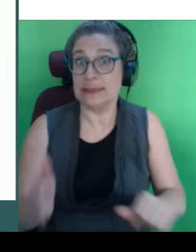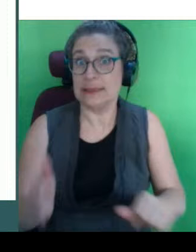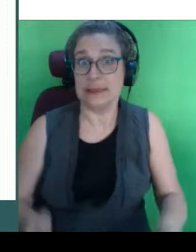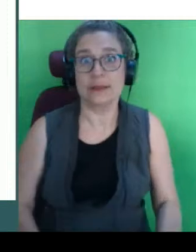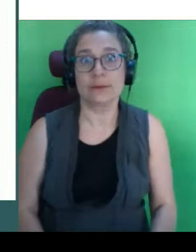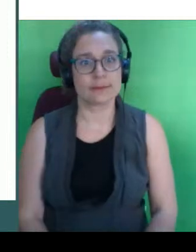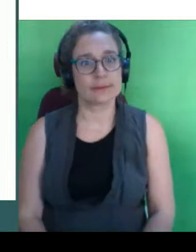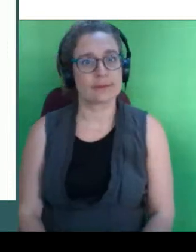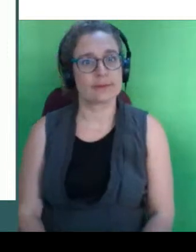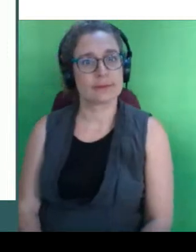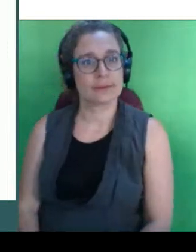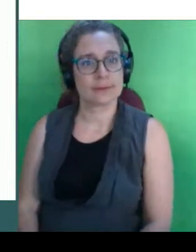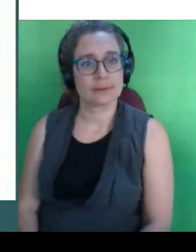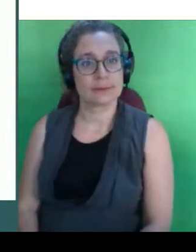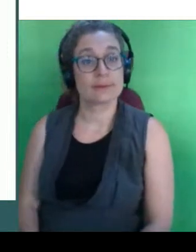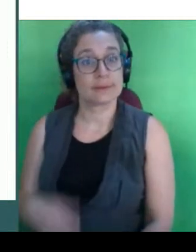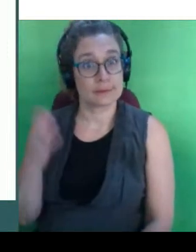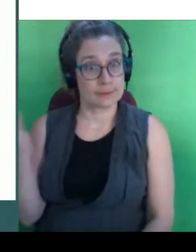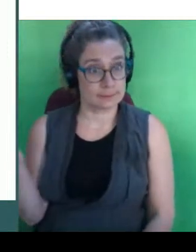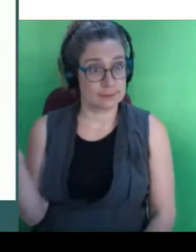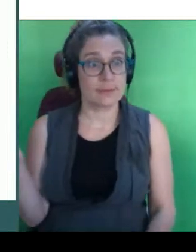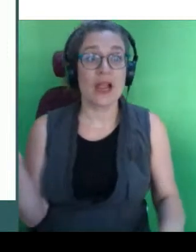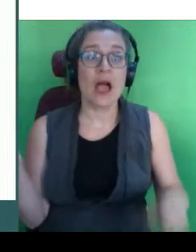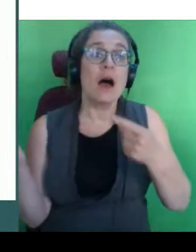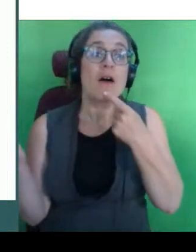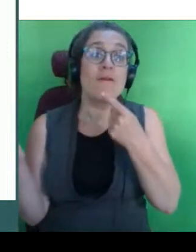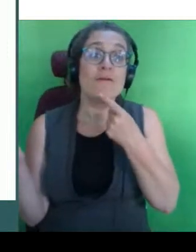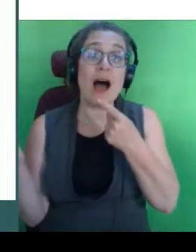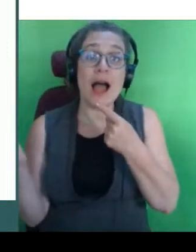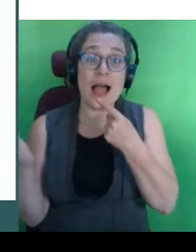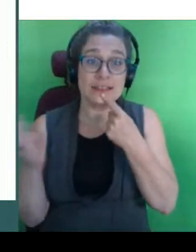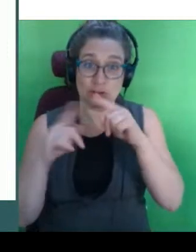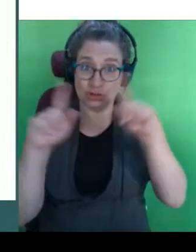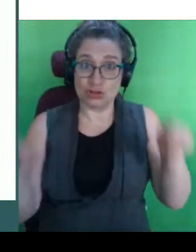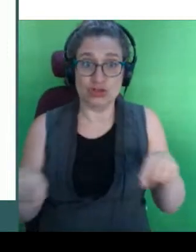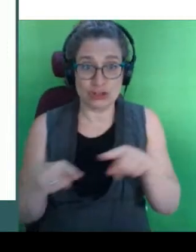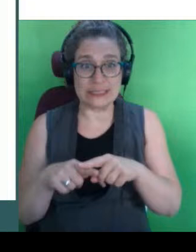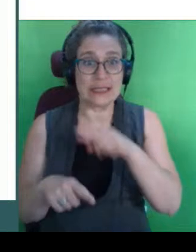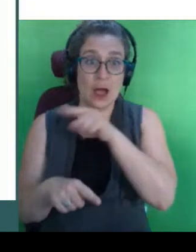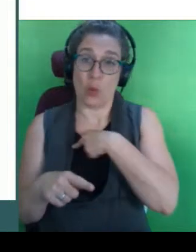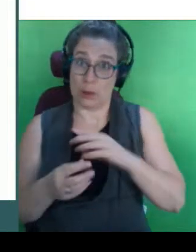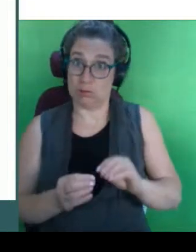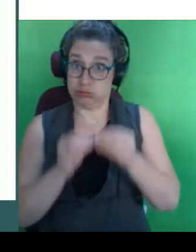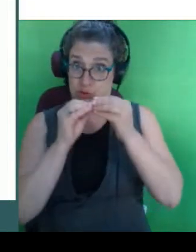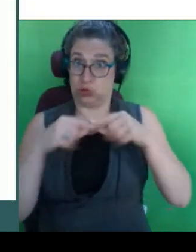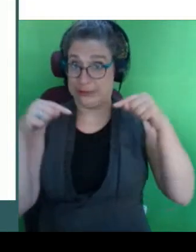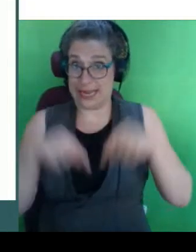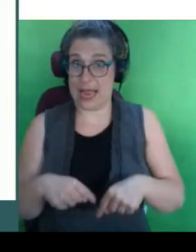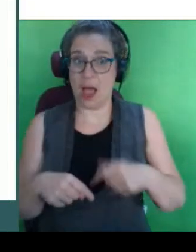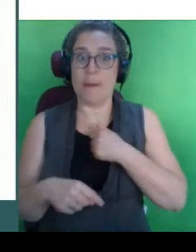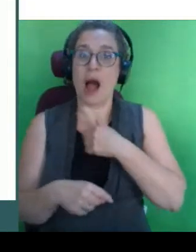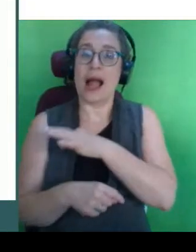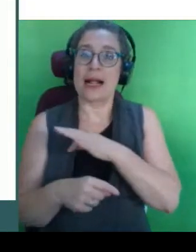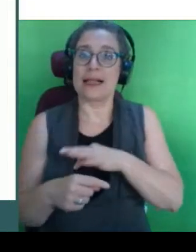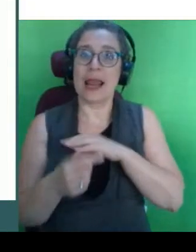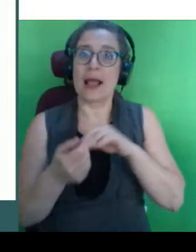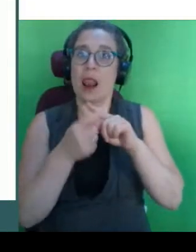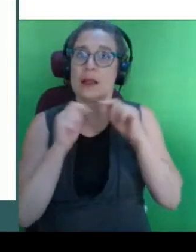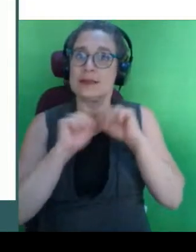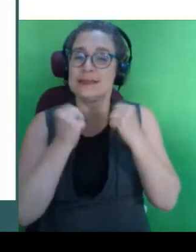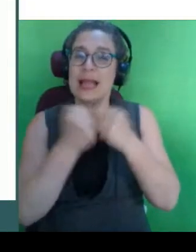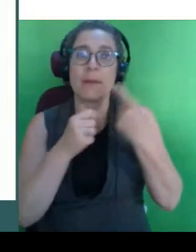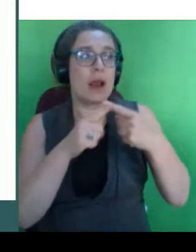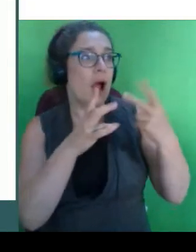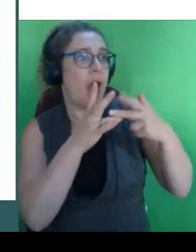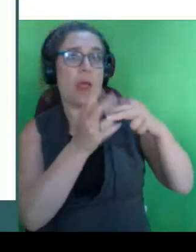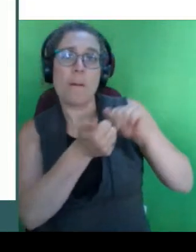We have fact sheets, and our fact sheets are produced in-house by our clinical team and then peer-reviewed by specialist clinicians in the field. And we